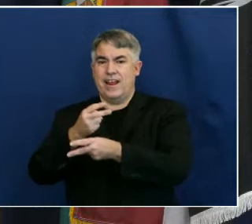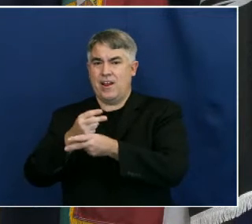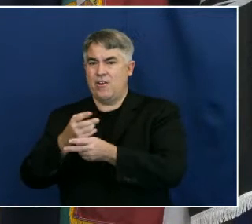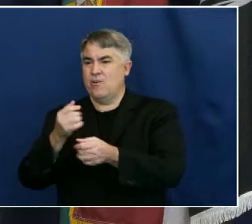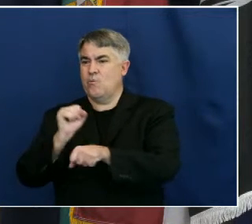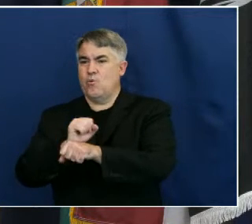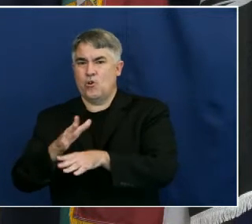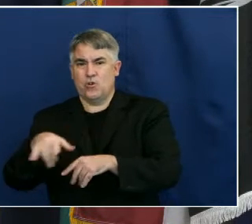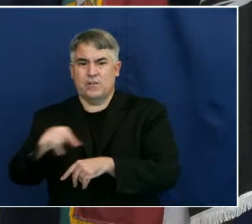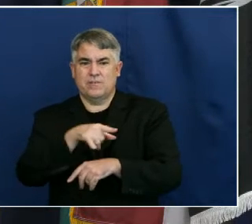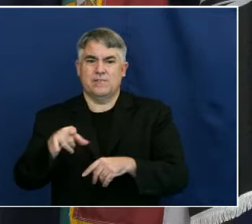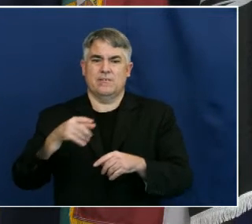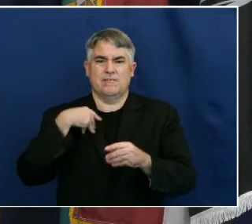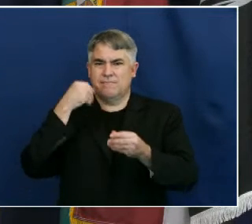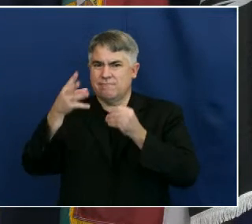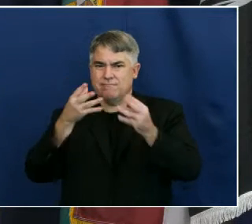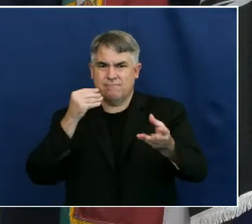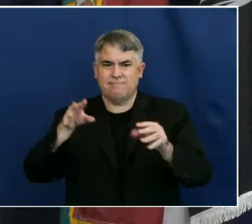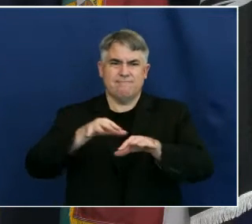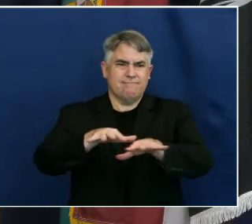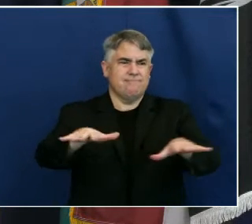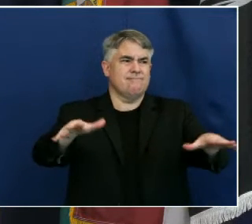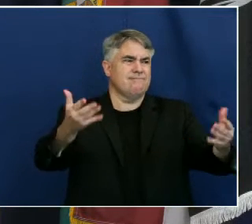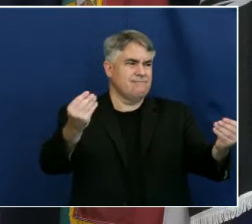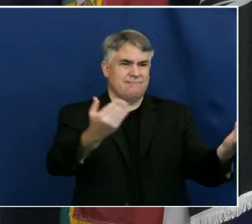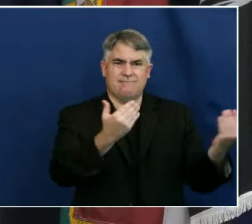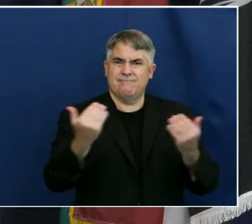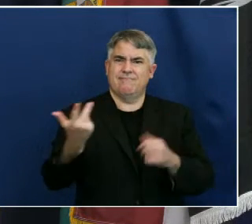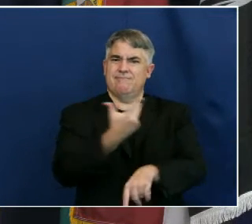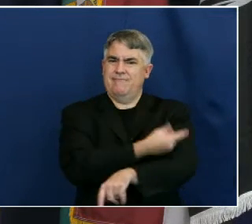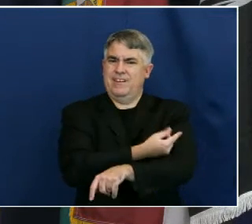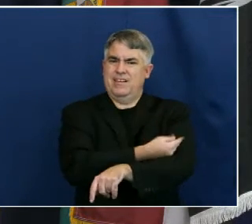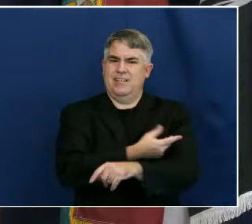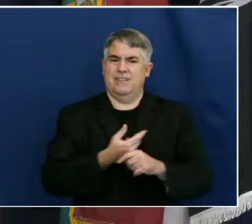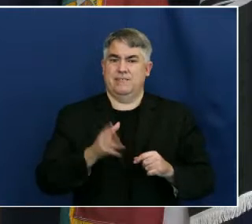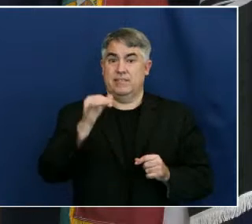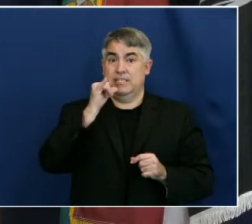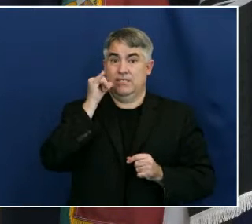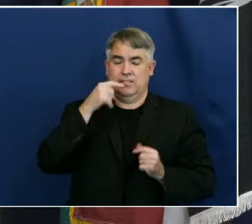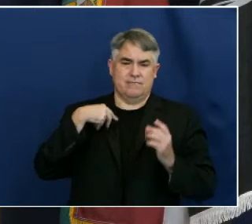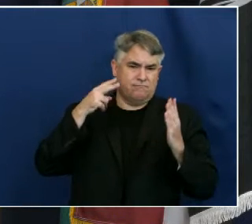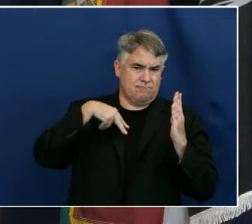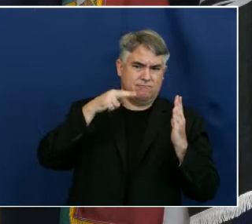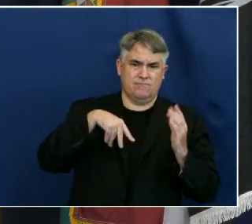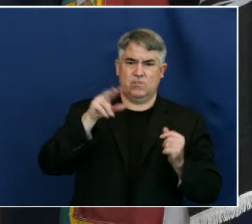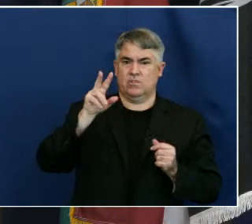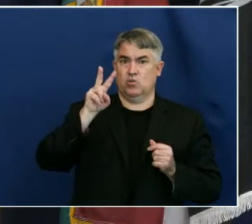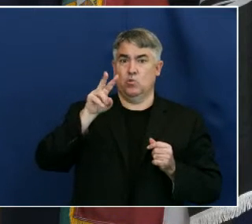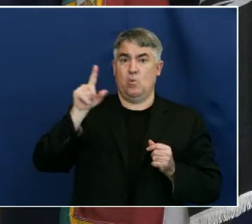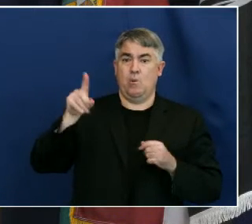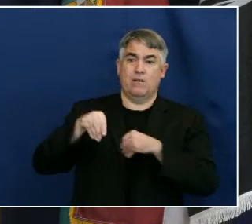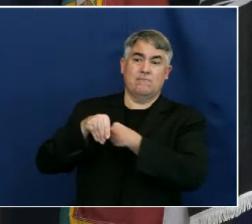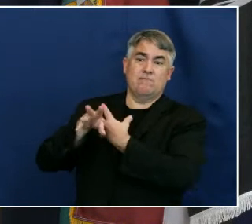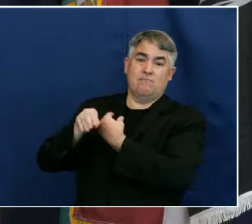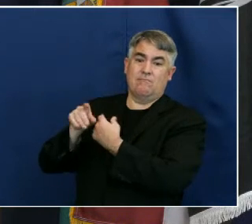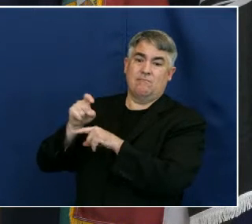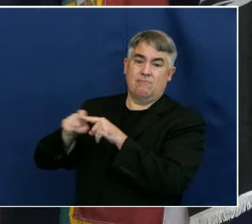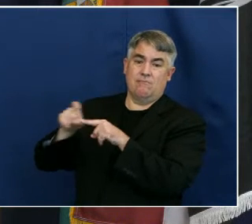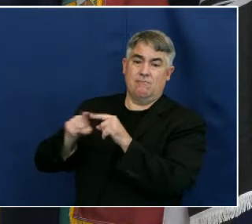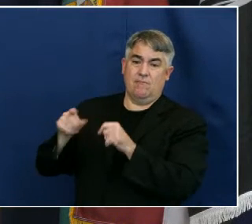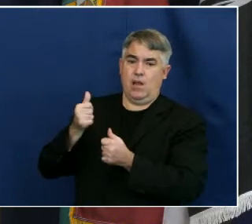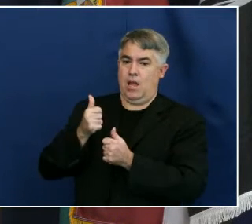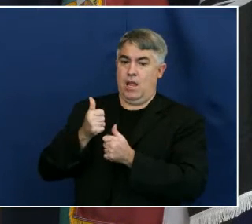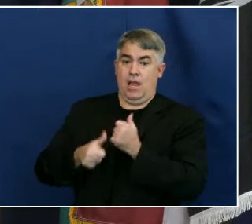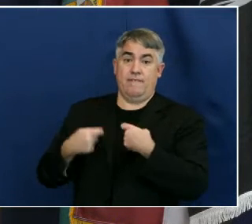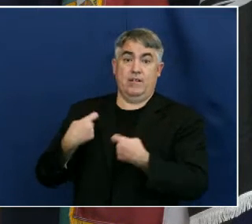dedicated spots. Yesterday, I tracked the 211 numbers daily. Every Spanish-speaking caller who called 211 got a person on the